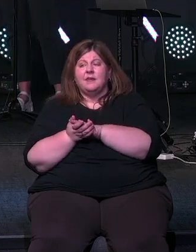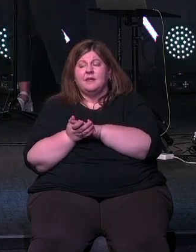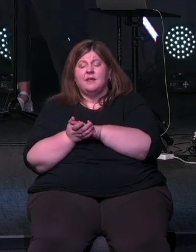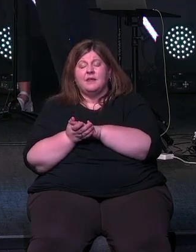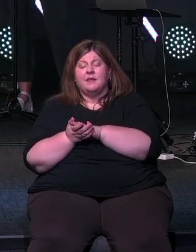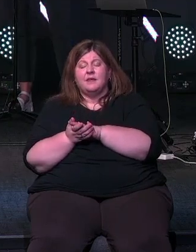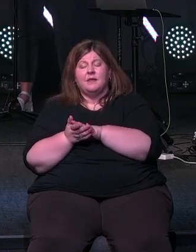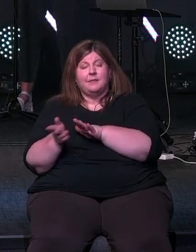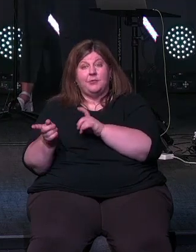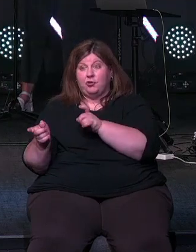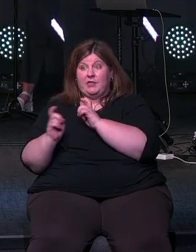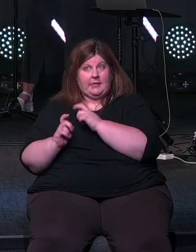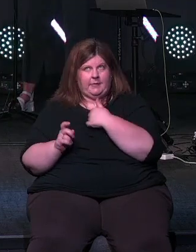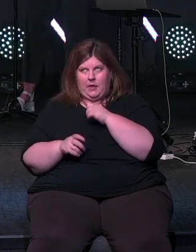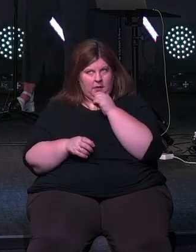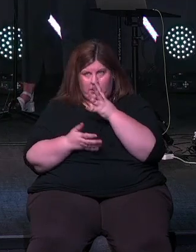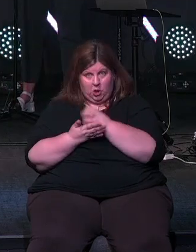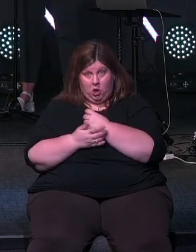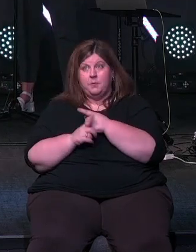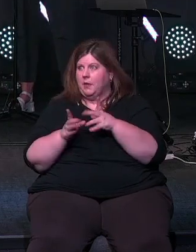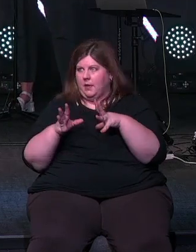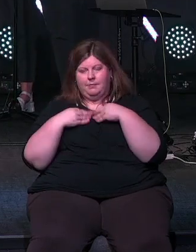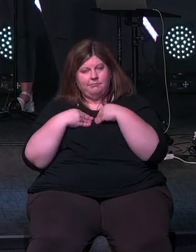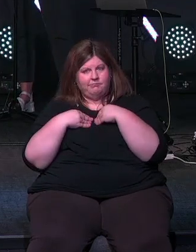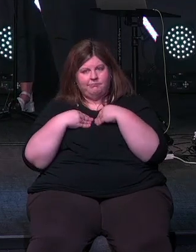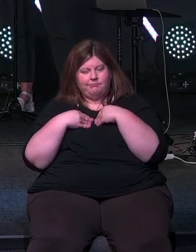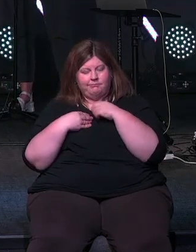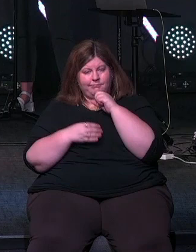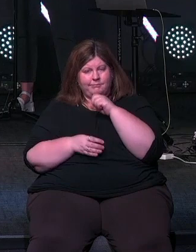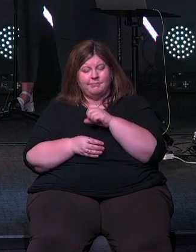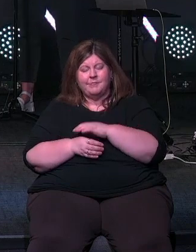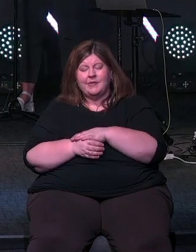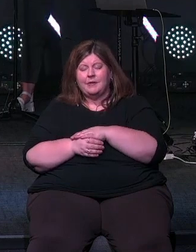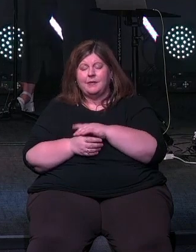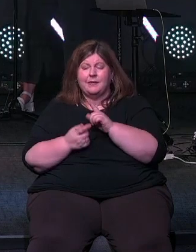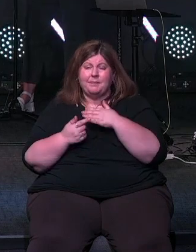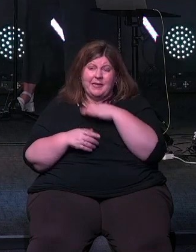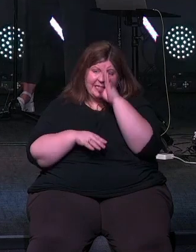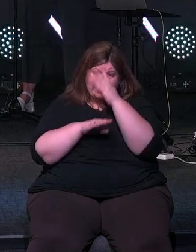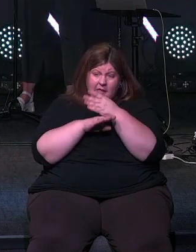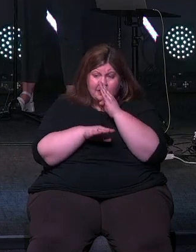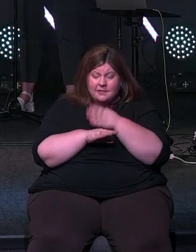She's a gift I didn't earn, but I'll take. Thank you for my boys,